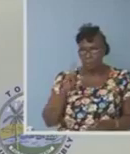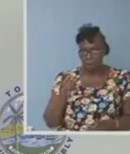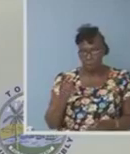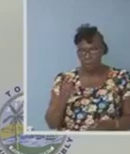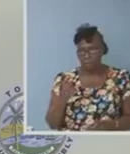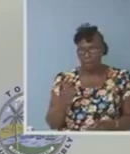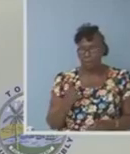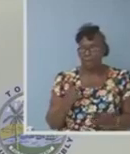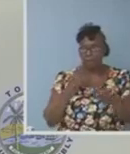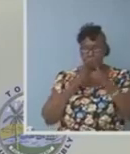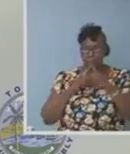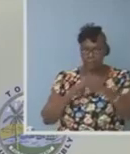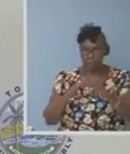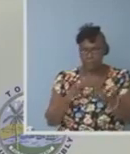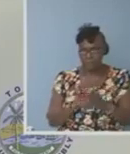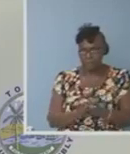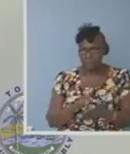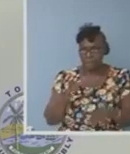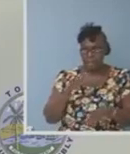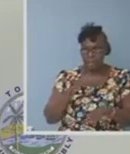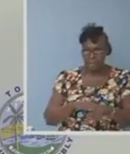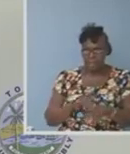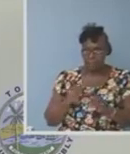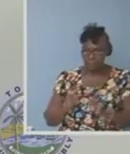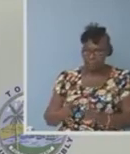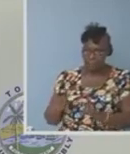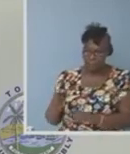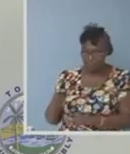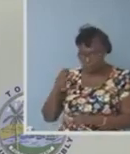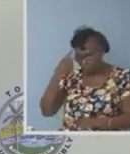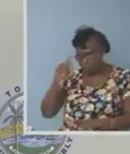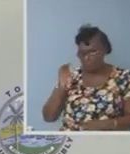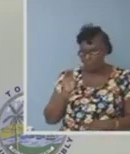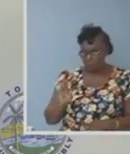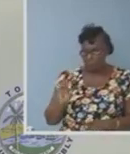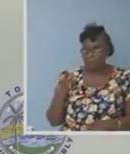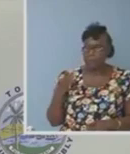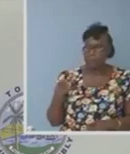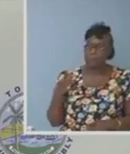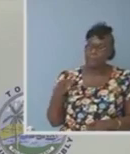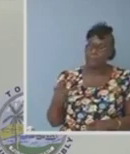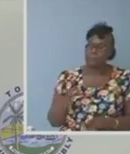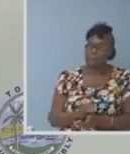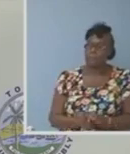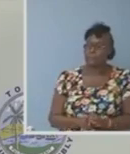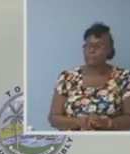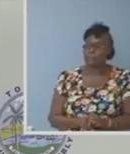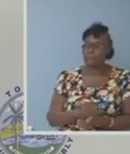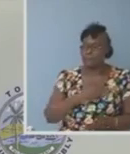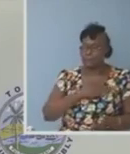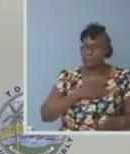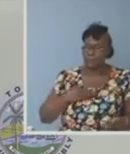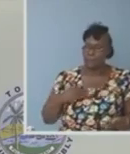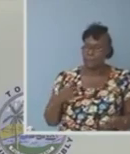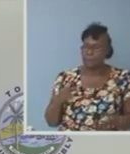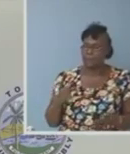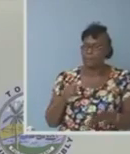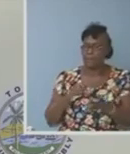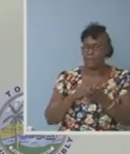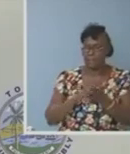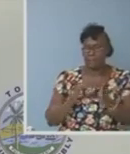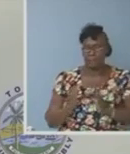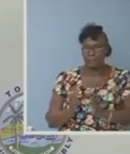response basically looked at our preparedness for COVID-19, and it